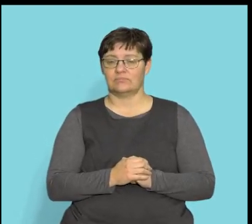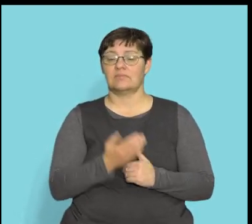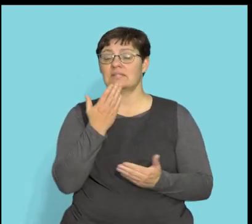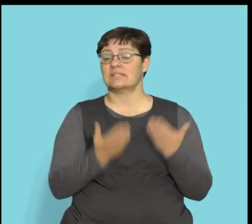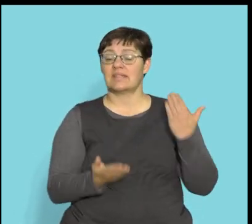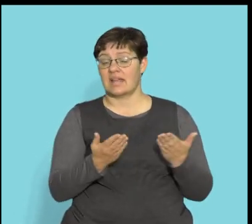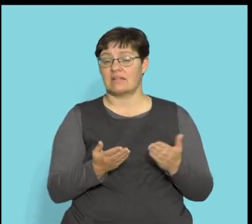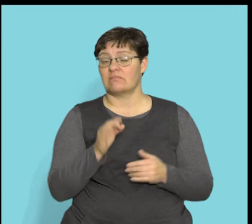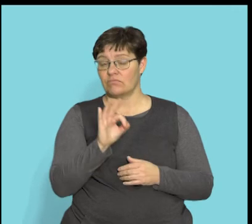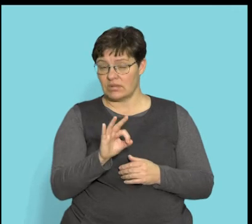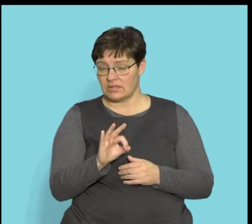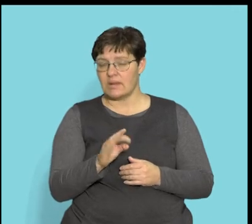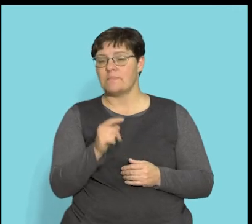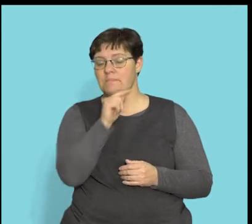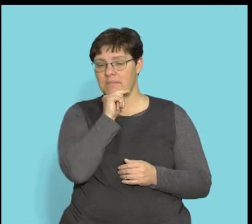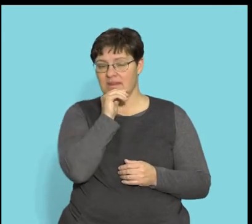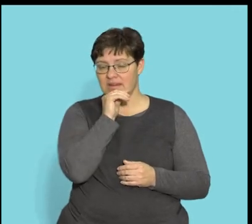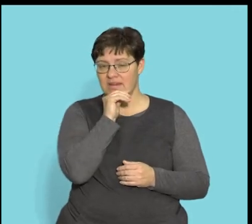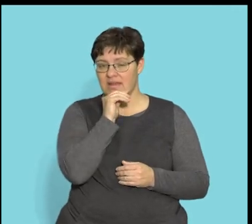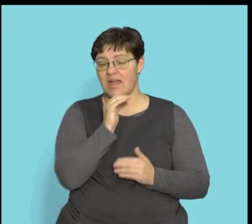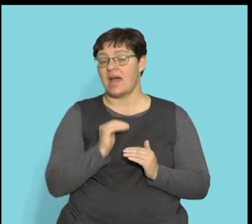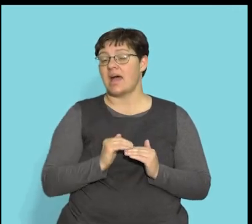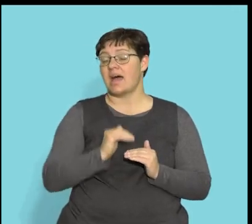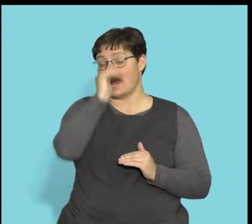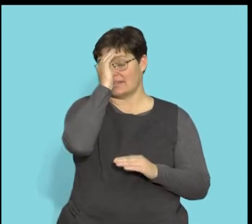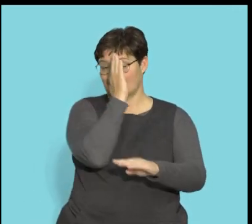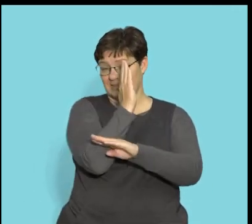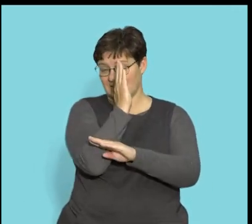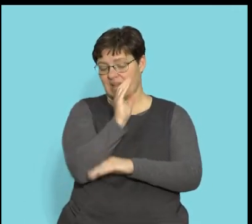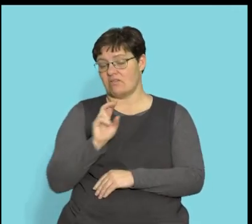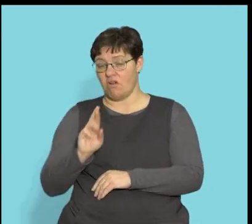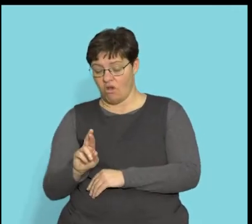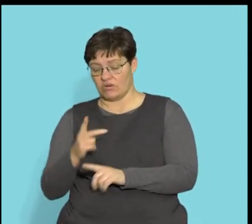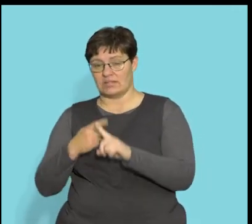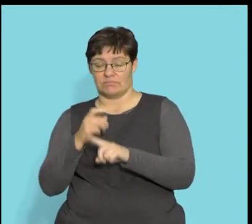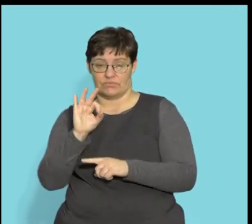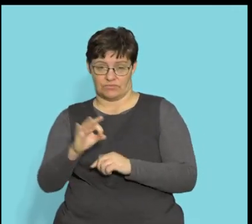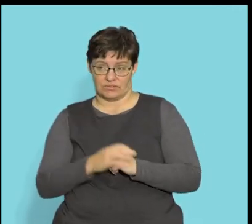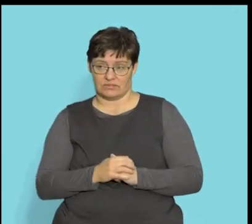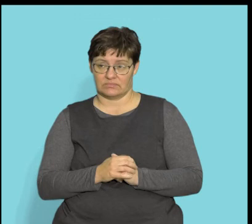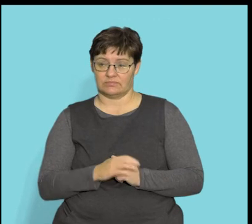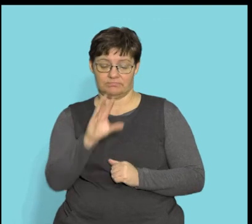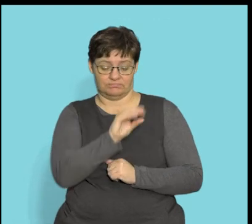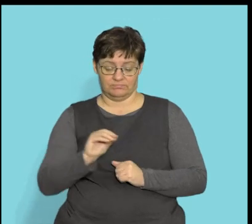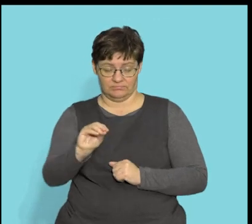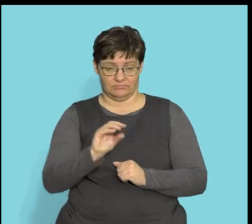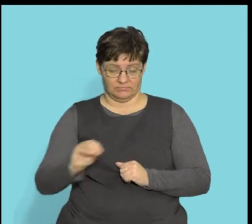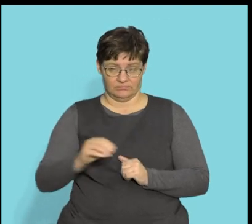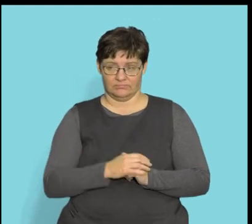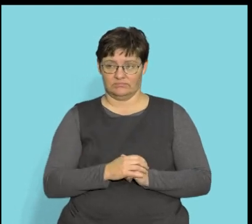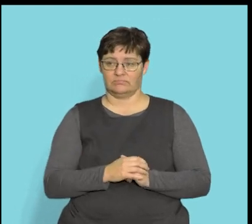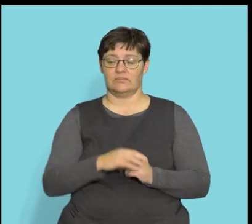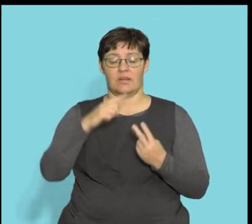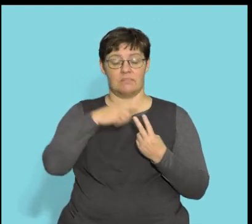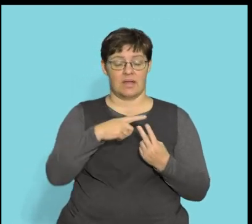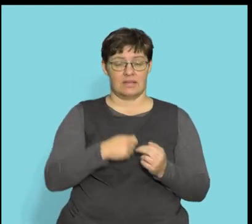scale factor of 3 has led me to multiply my height and my radius by 3. I'm now going to substitute this in, so it's going